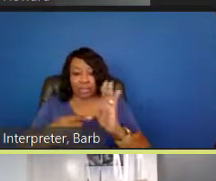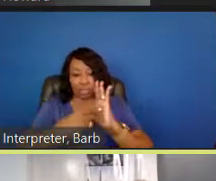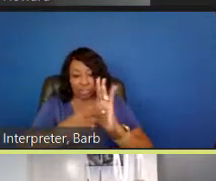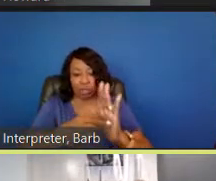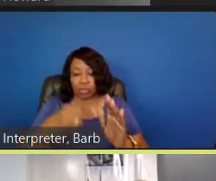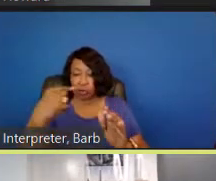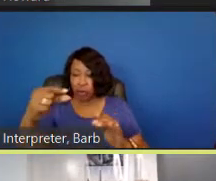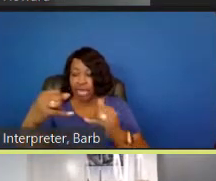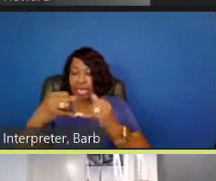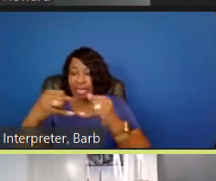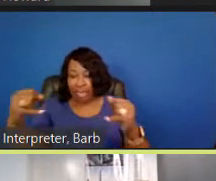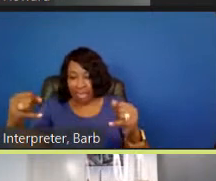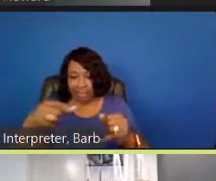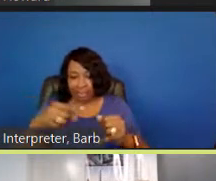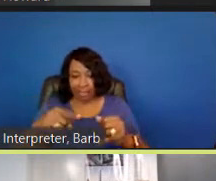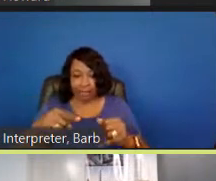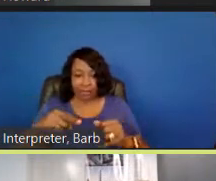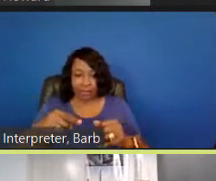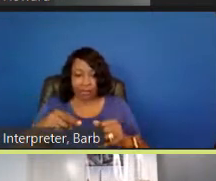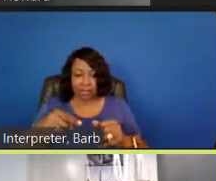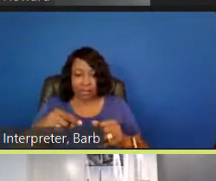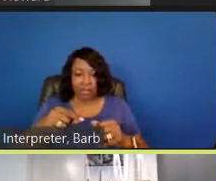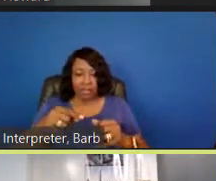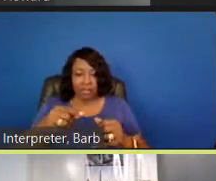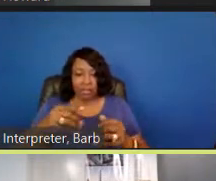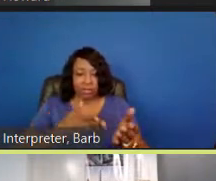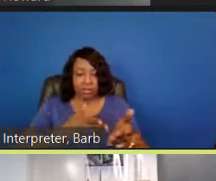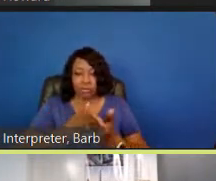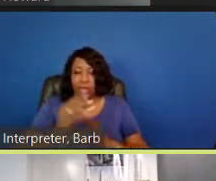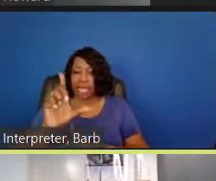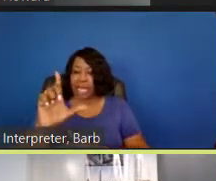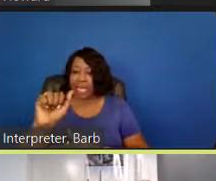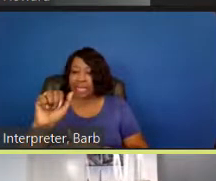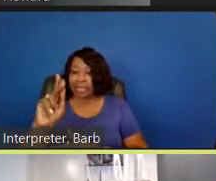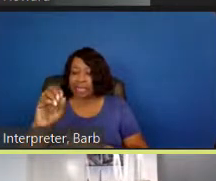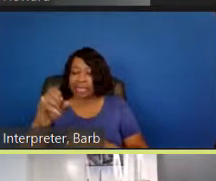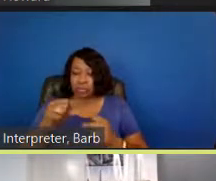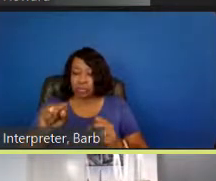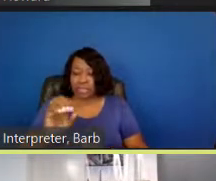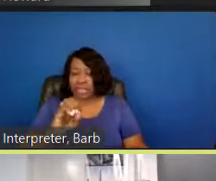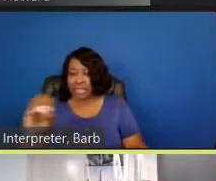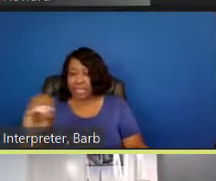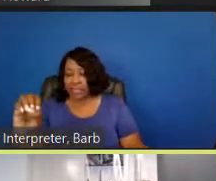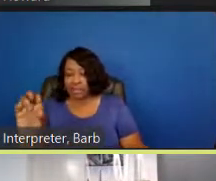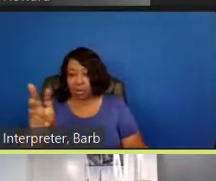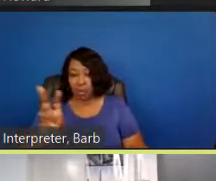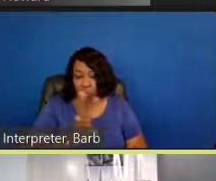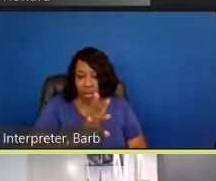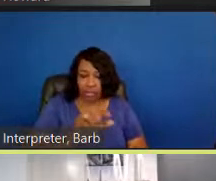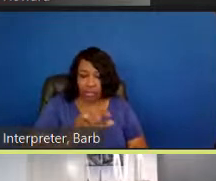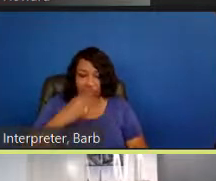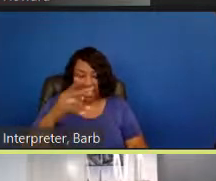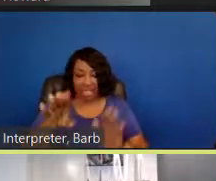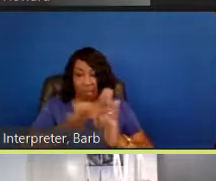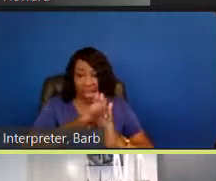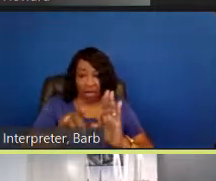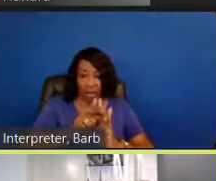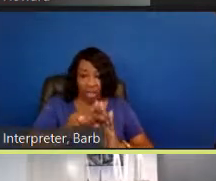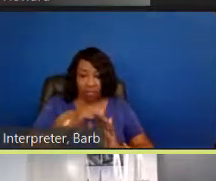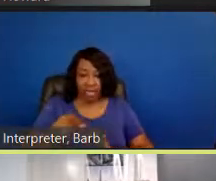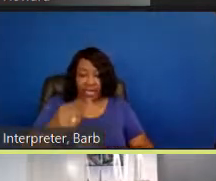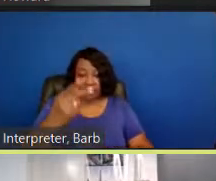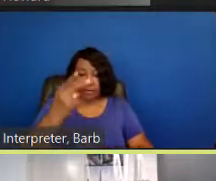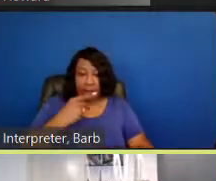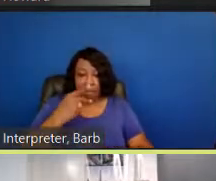Line that runs along Lake Street east and west. And you can see in the background a bit, there's the pink line that